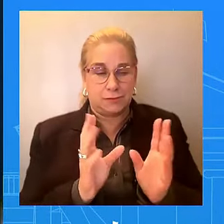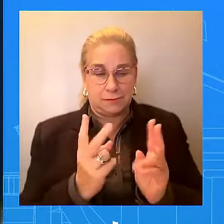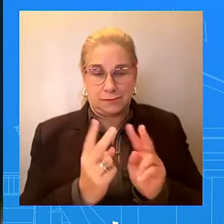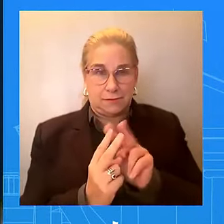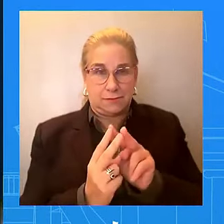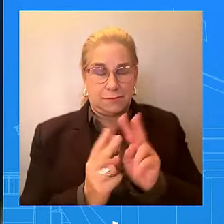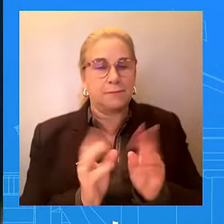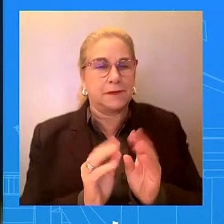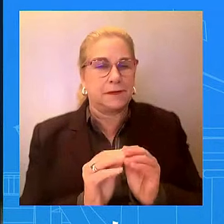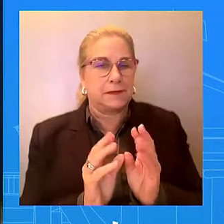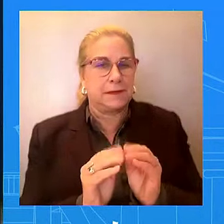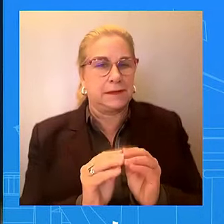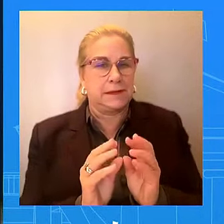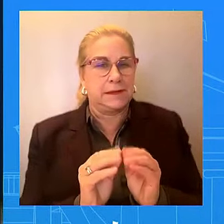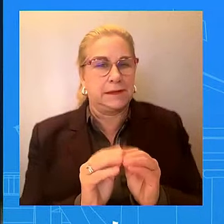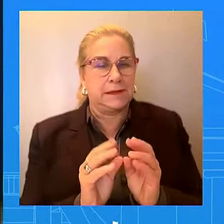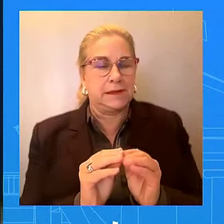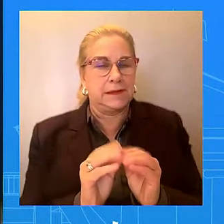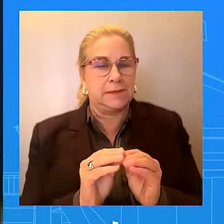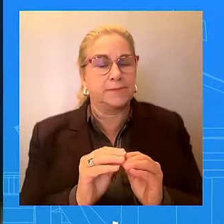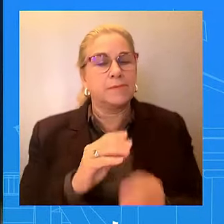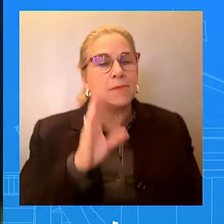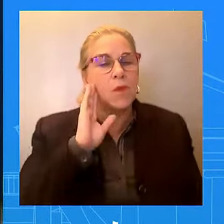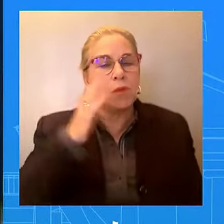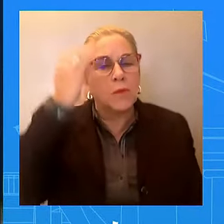well. I think I have to wrap it up here. Yep.